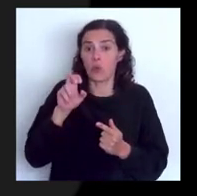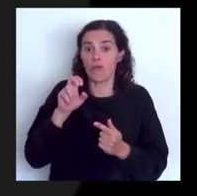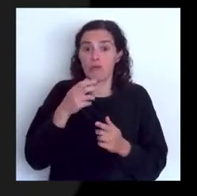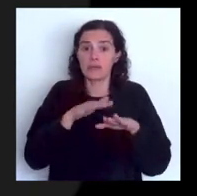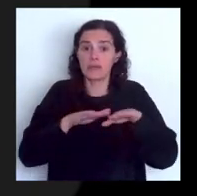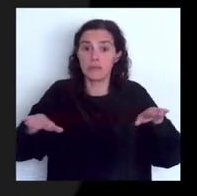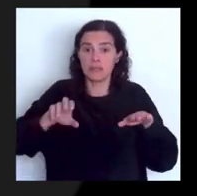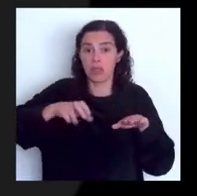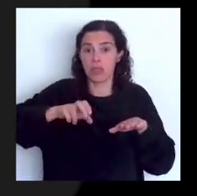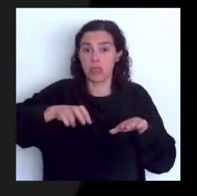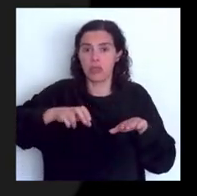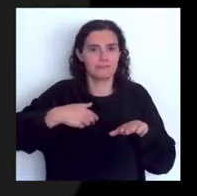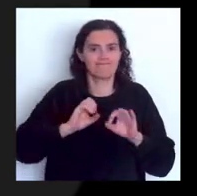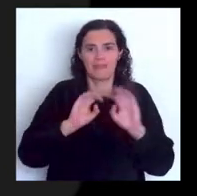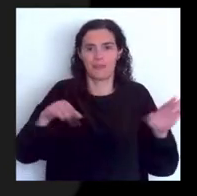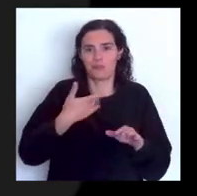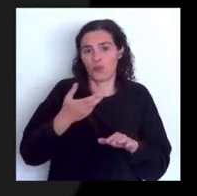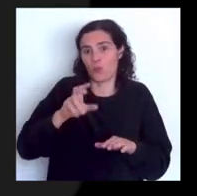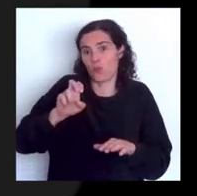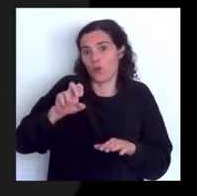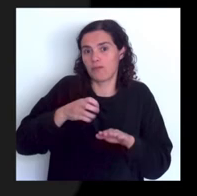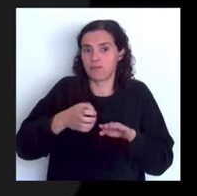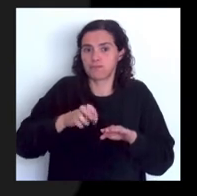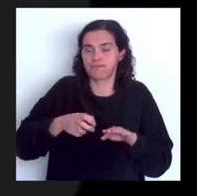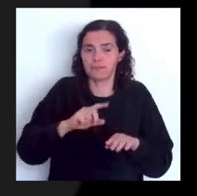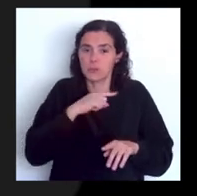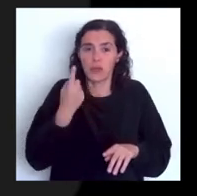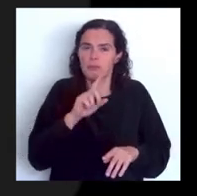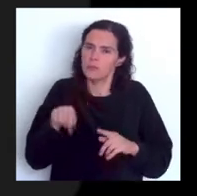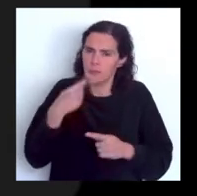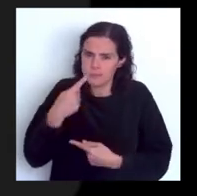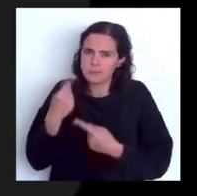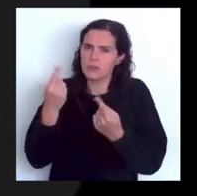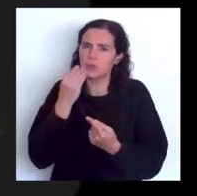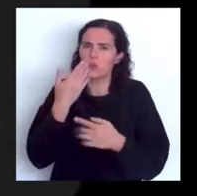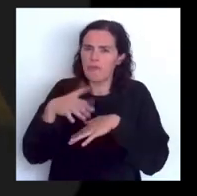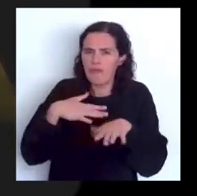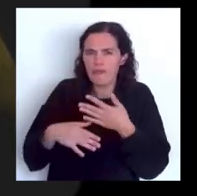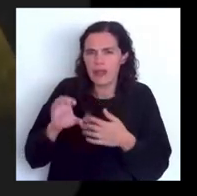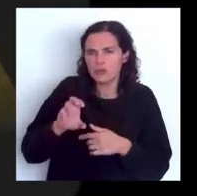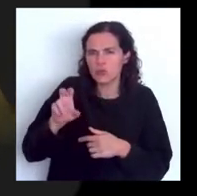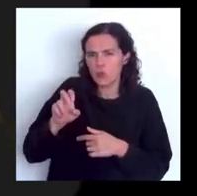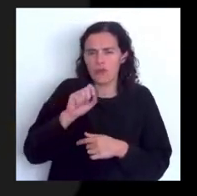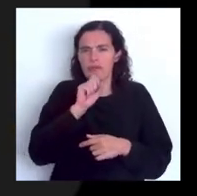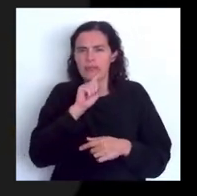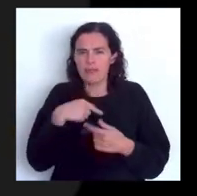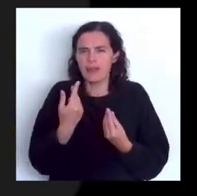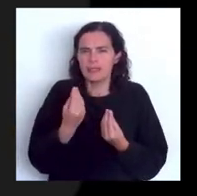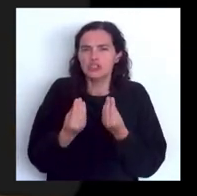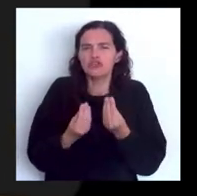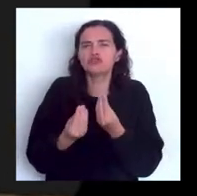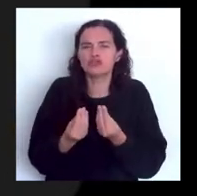table. And of course the egg was not balanced. And then he showed them how to do it. He took the egg and with a